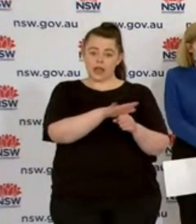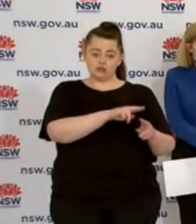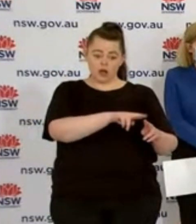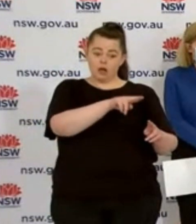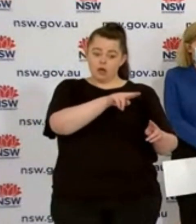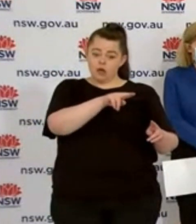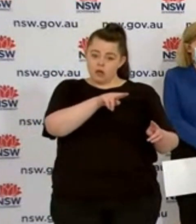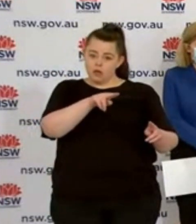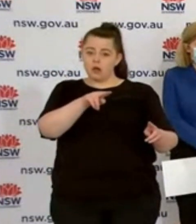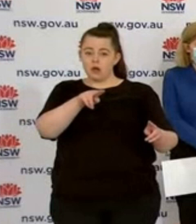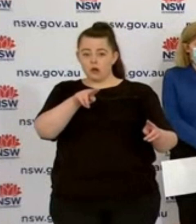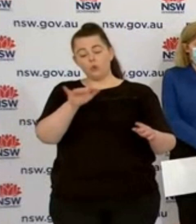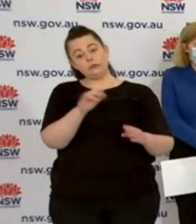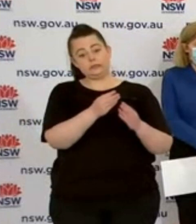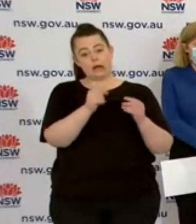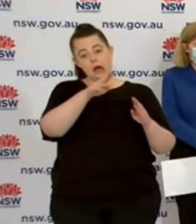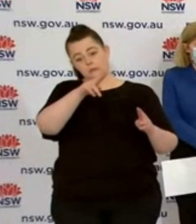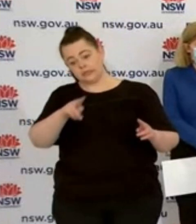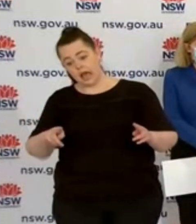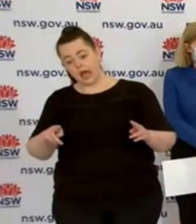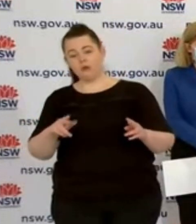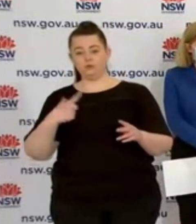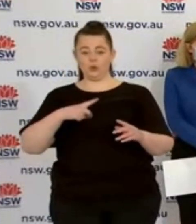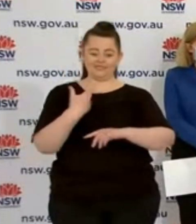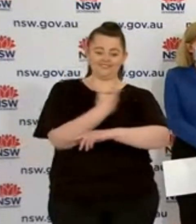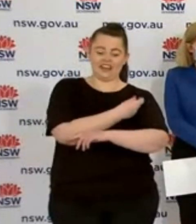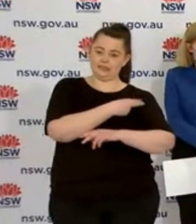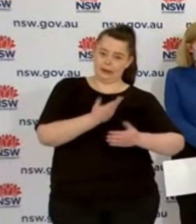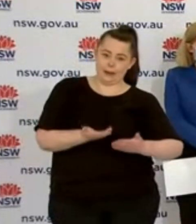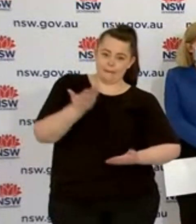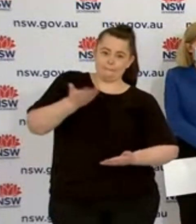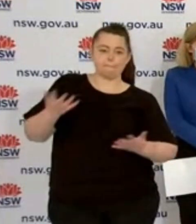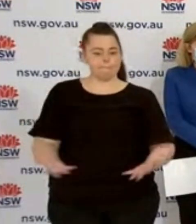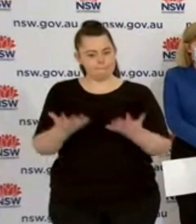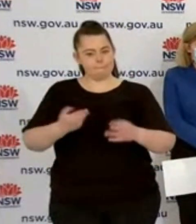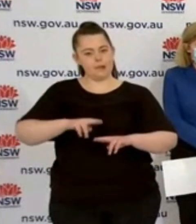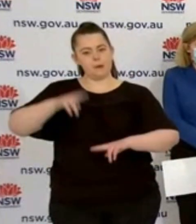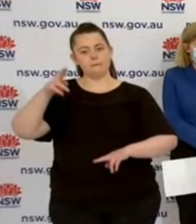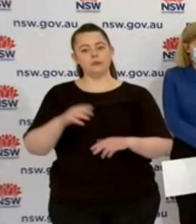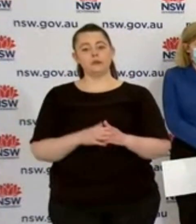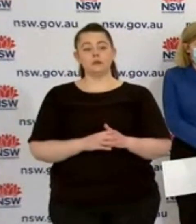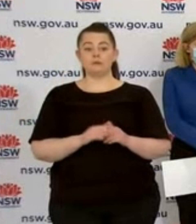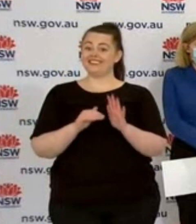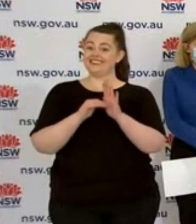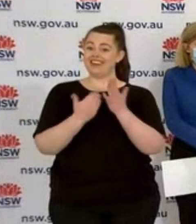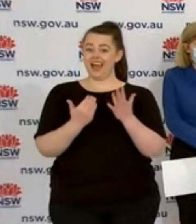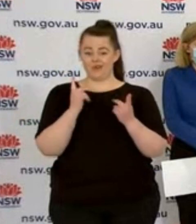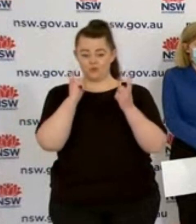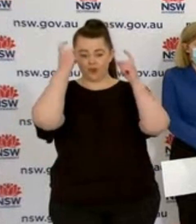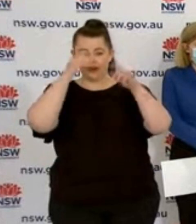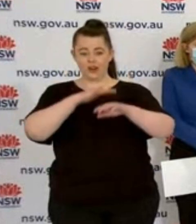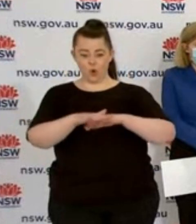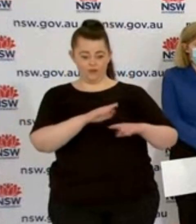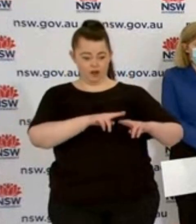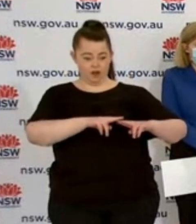there's been that intensive activity and increasing rates of vaccination. But the main suburbs that we're now concerned with, which are showing considerable growth